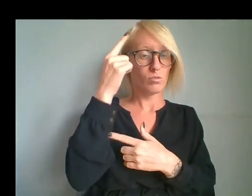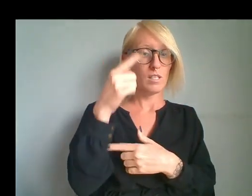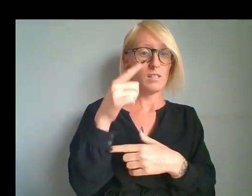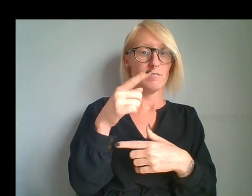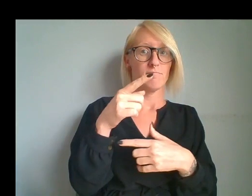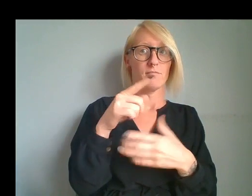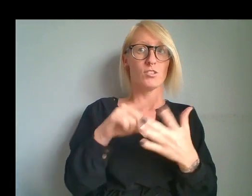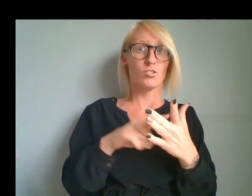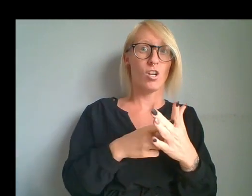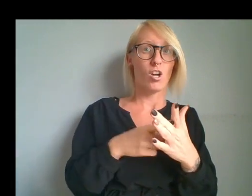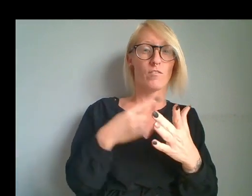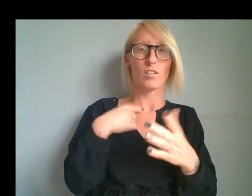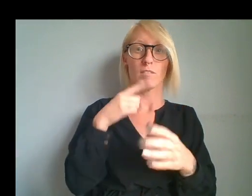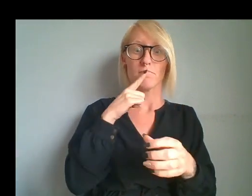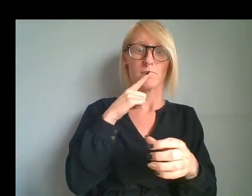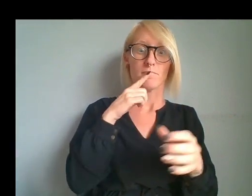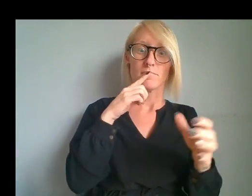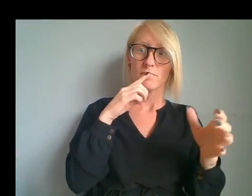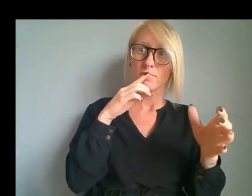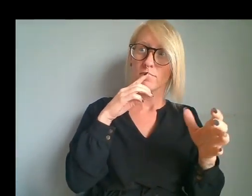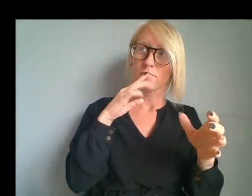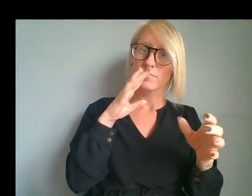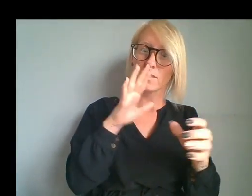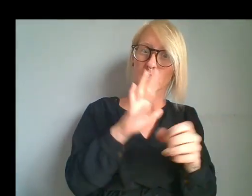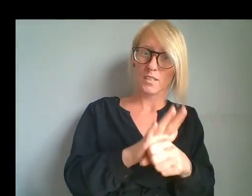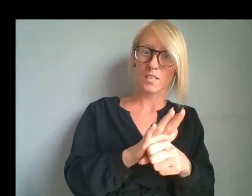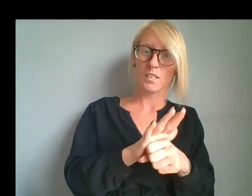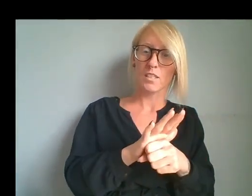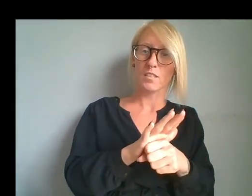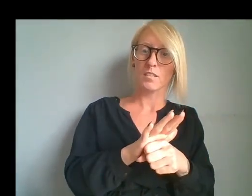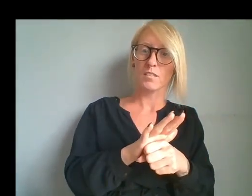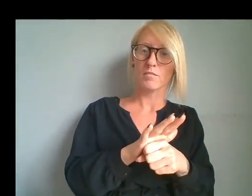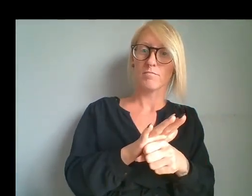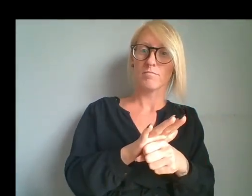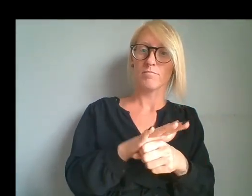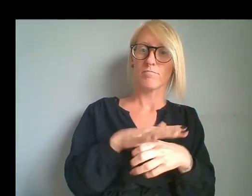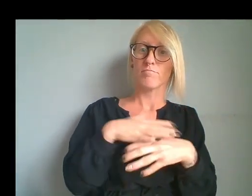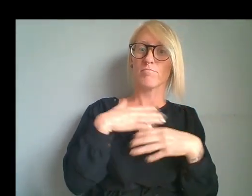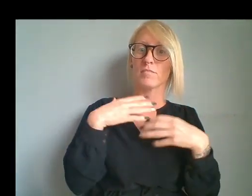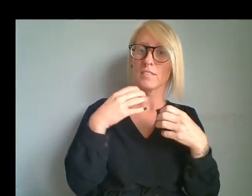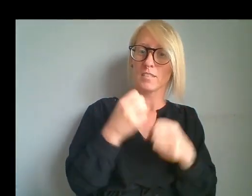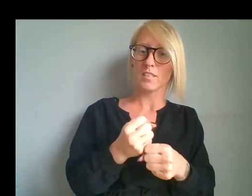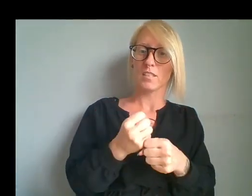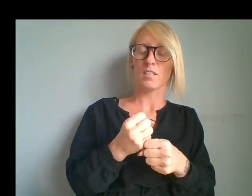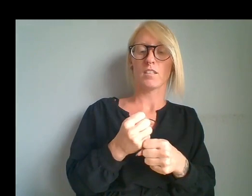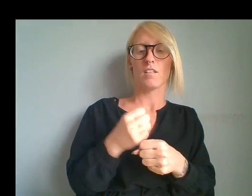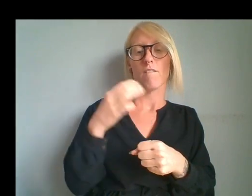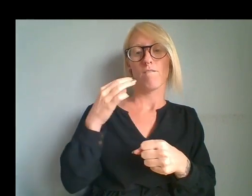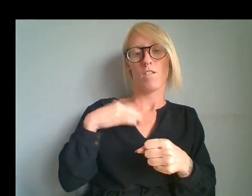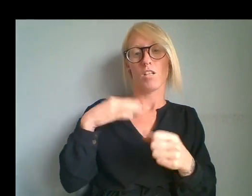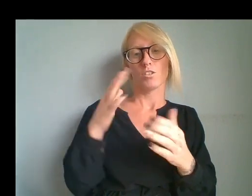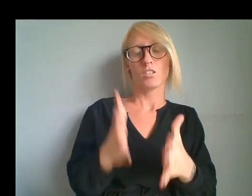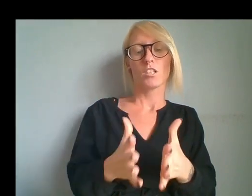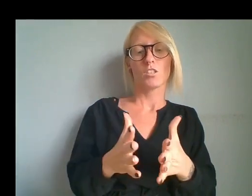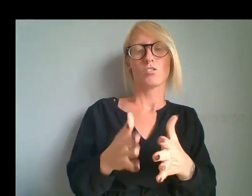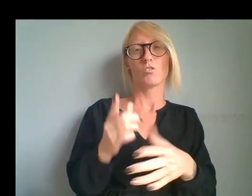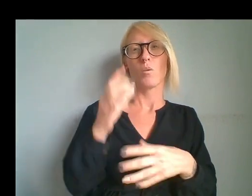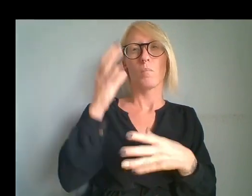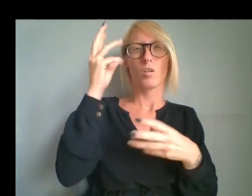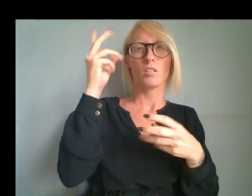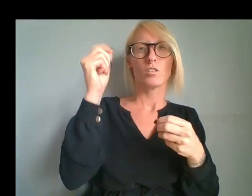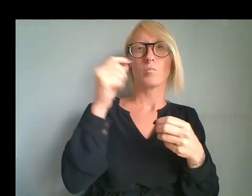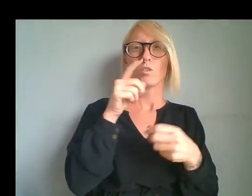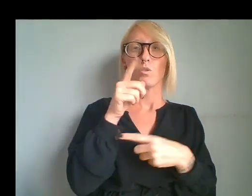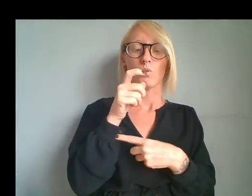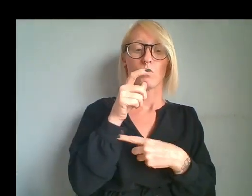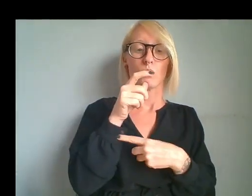volunteers or if you have multiple staff that you think will be interested in writing, So it's something you want to start brainstorming so you